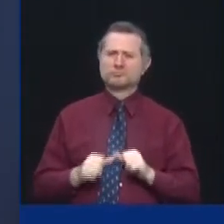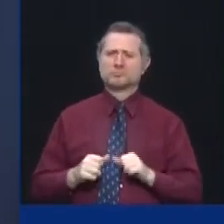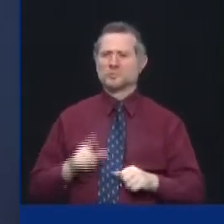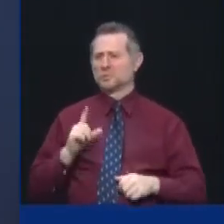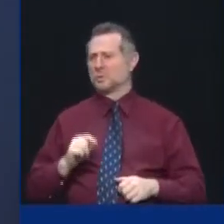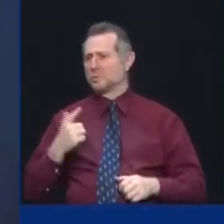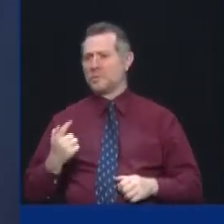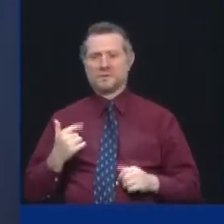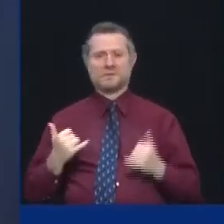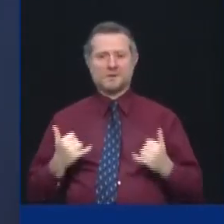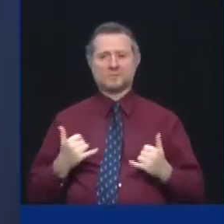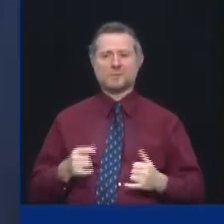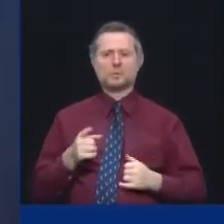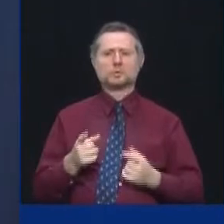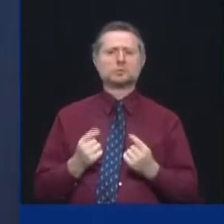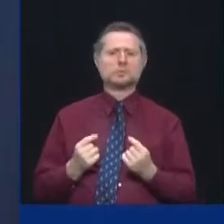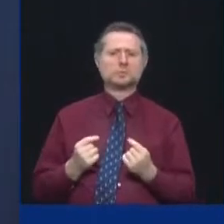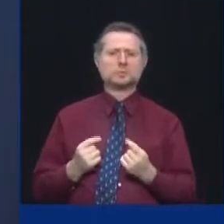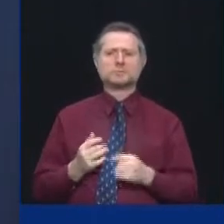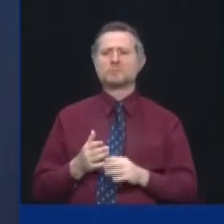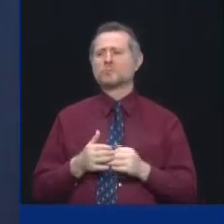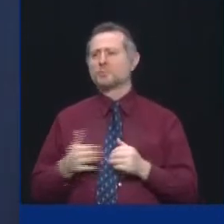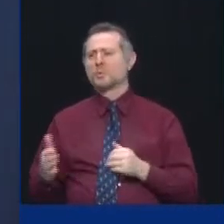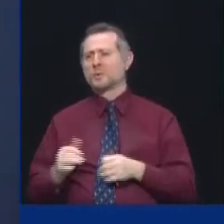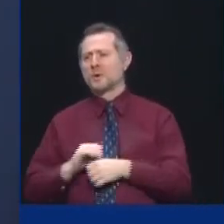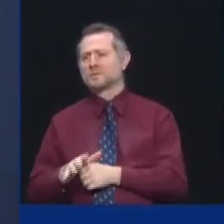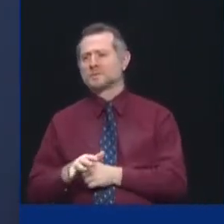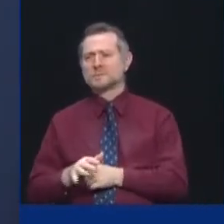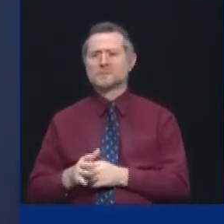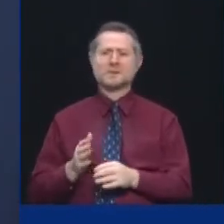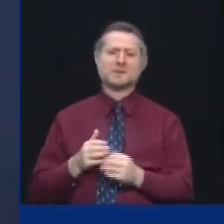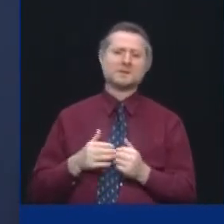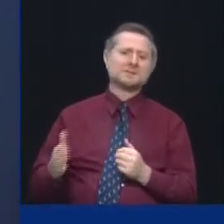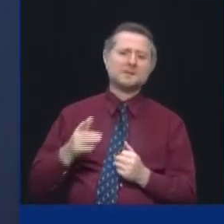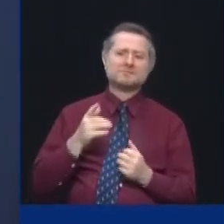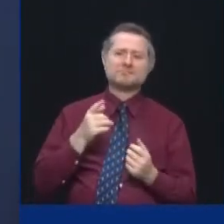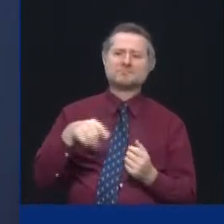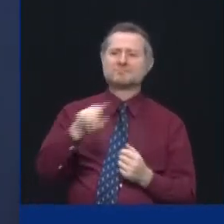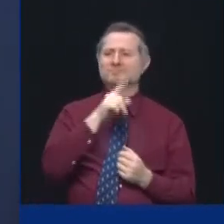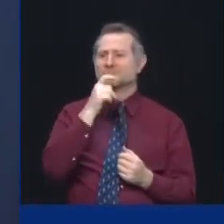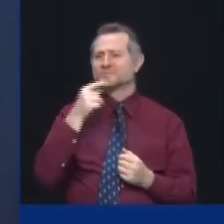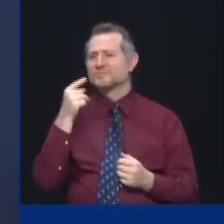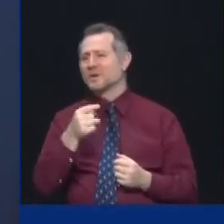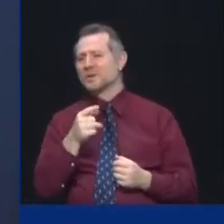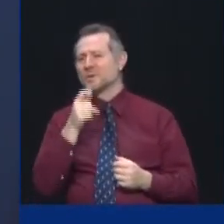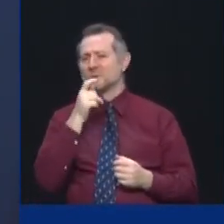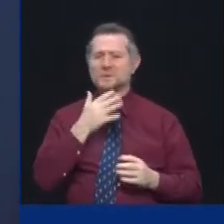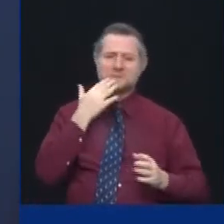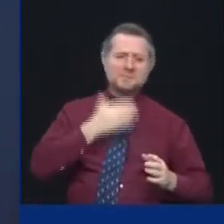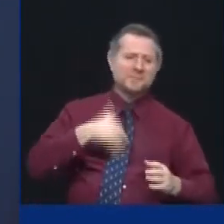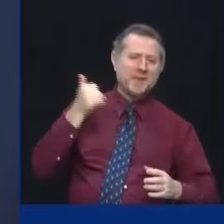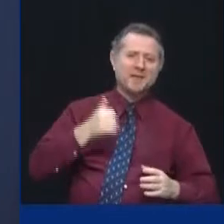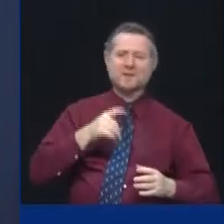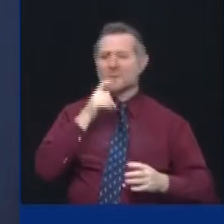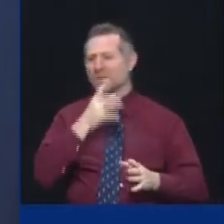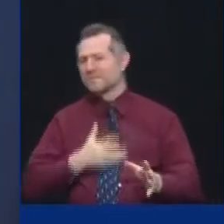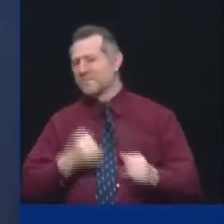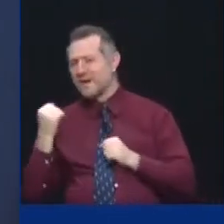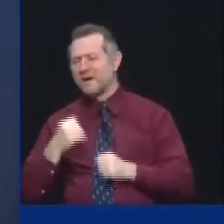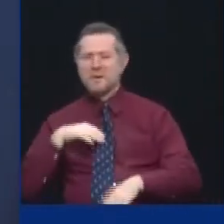puts them in an indoor facility. More than 20,000 event-related trucks off the